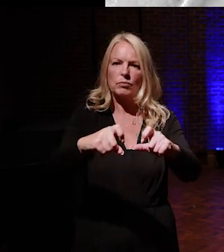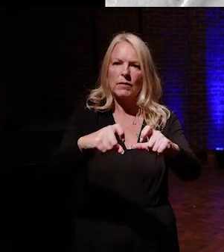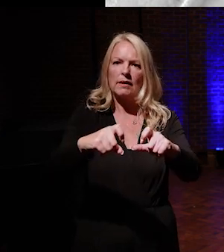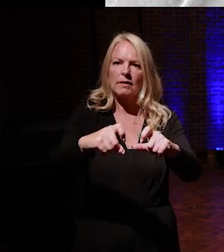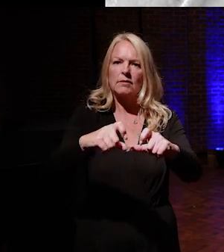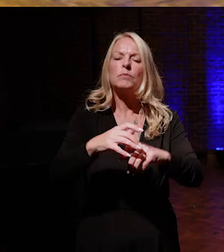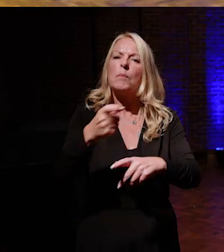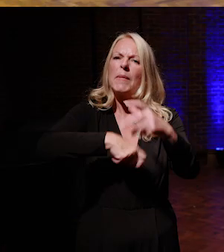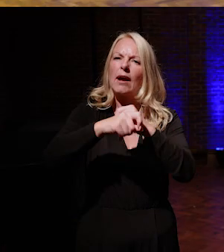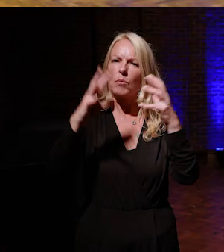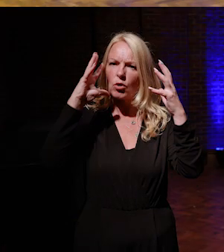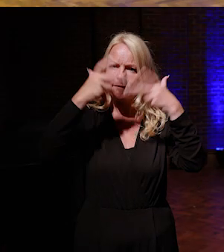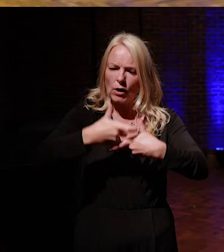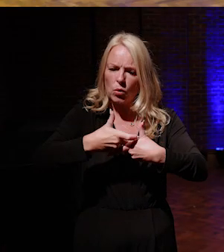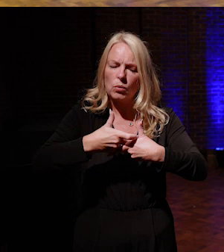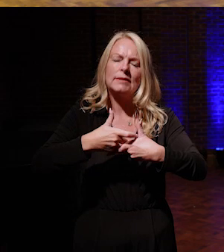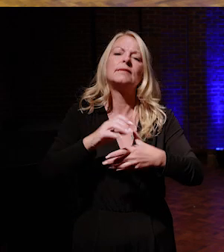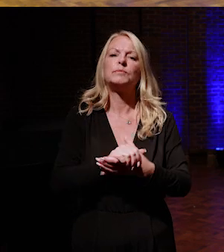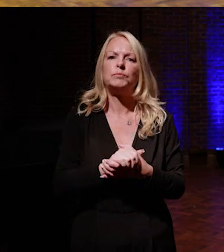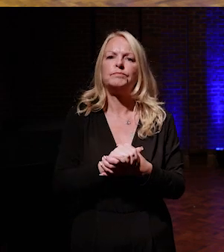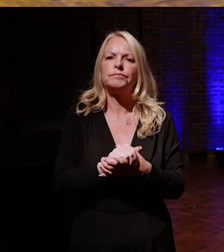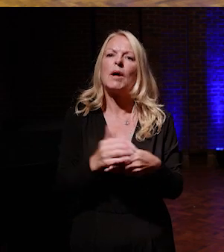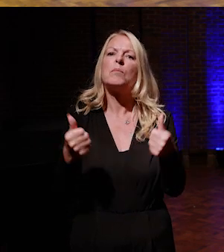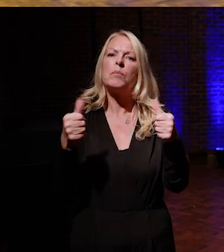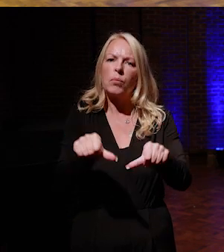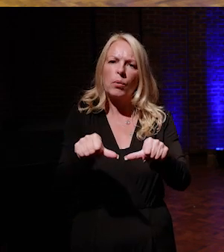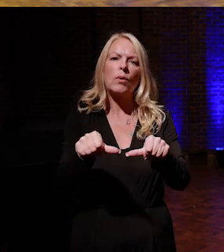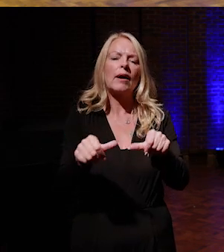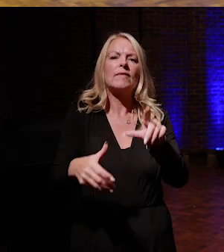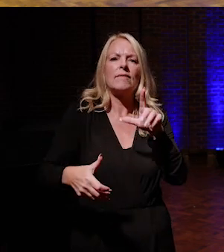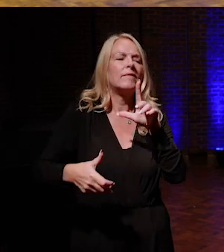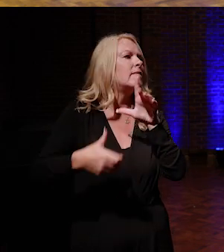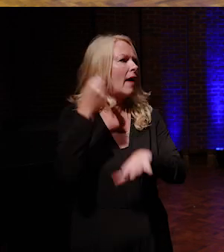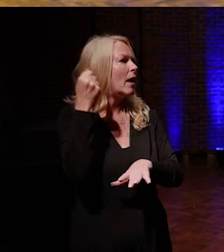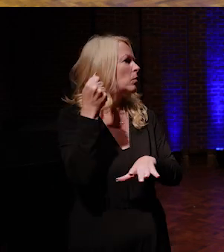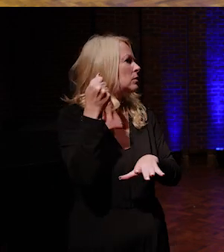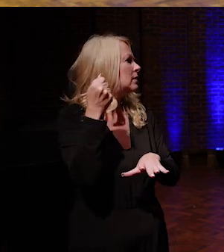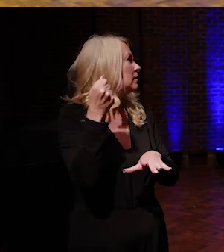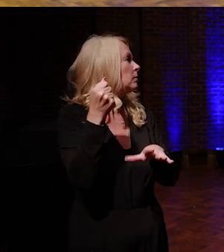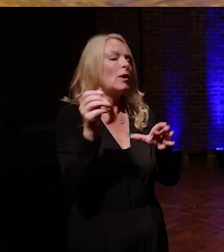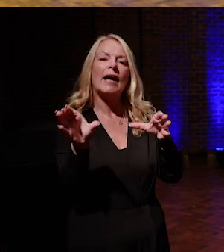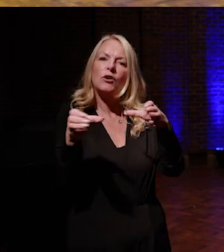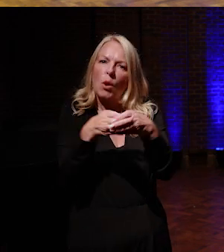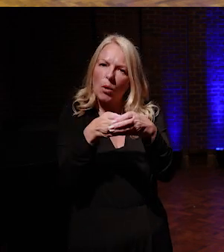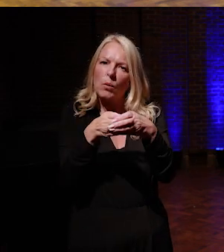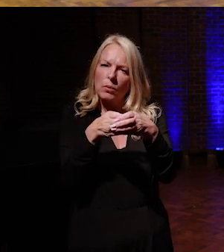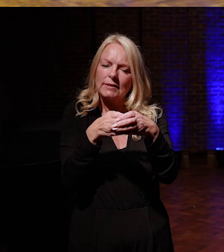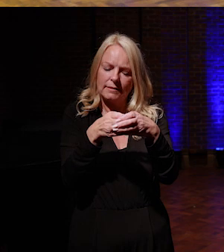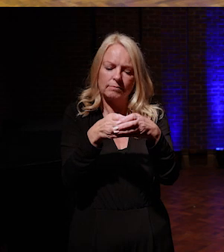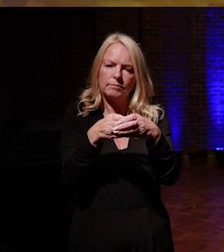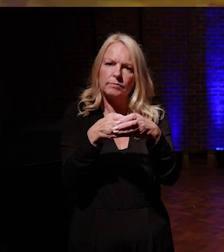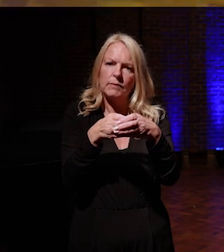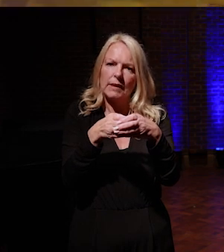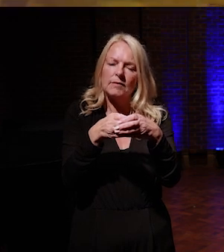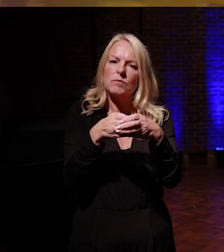did get a bit confused. But in the end, it found some enclosing poly... It enclosed the polygon. And